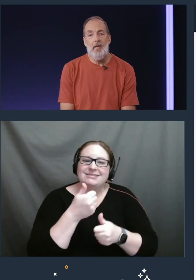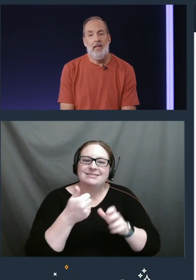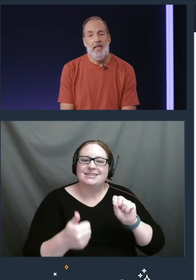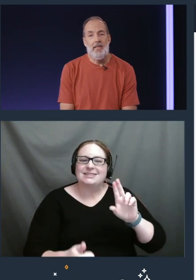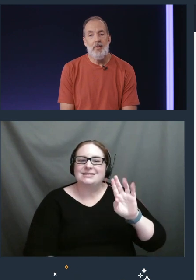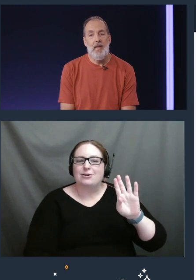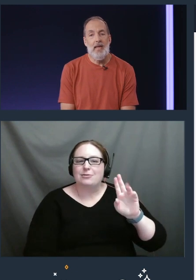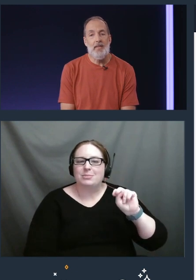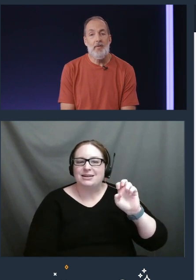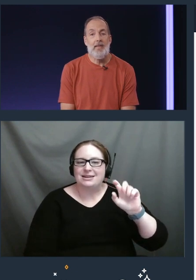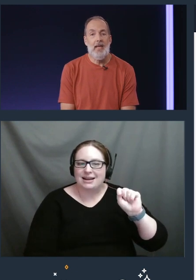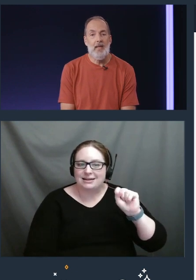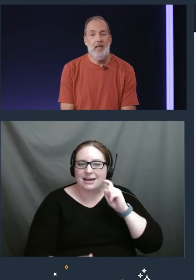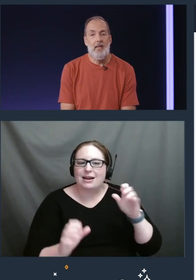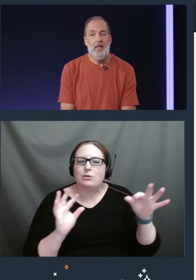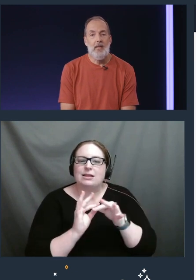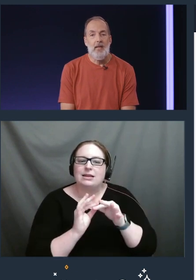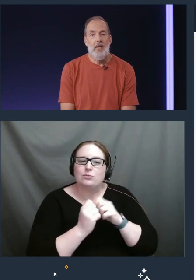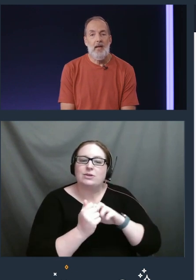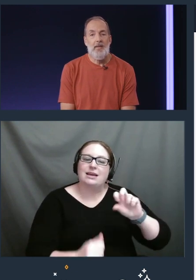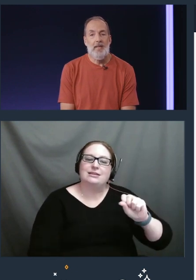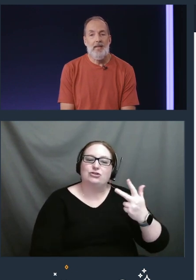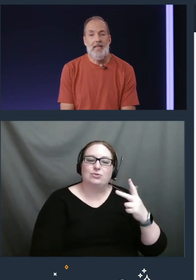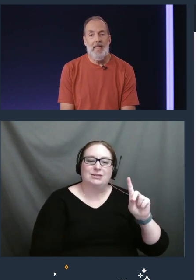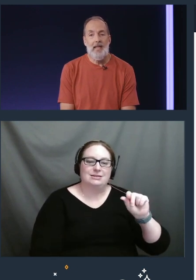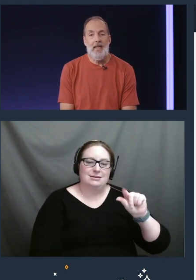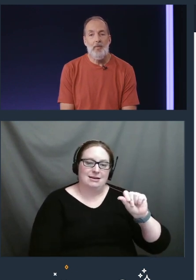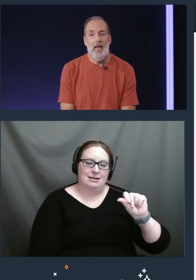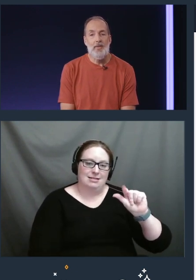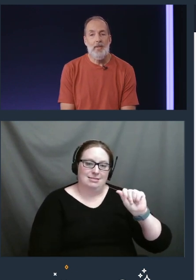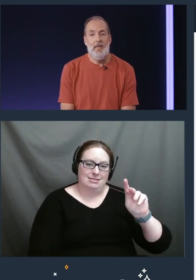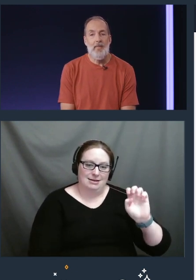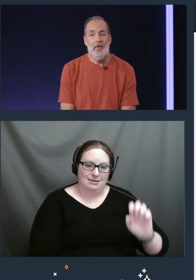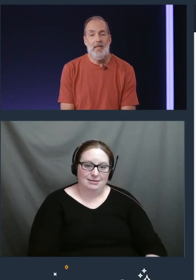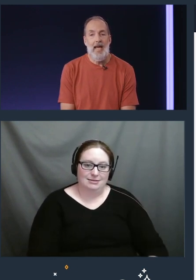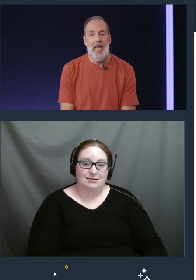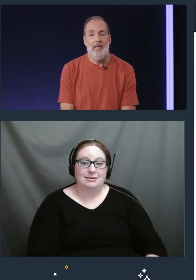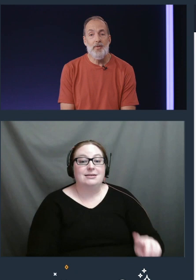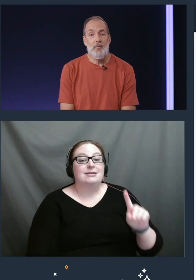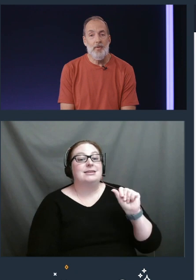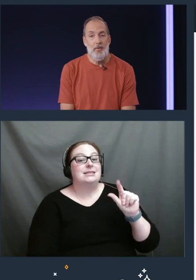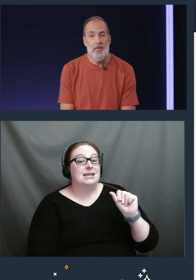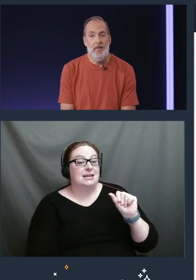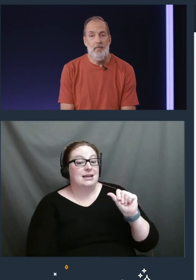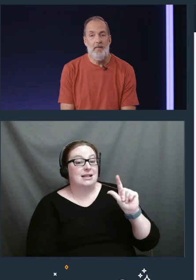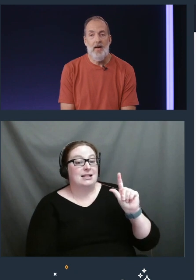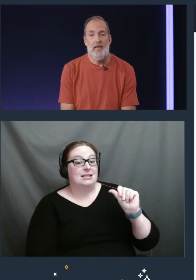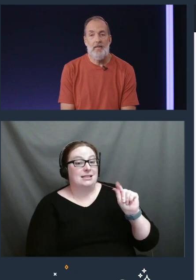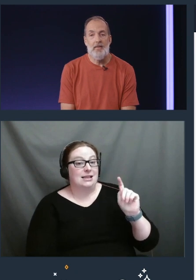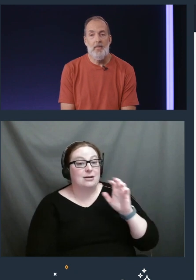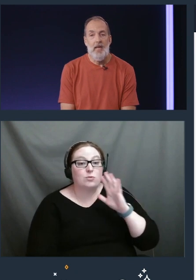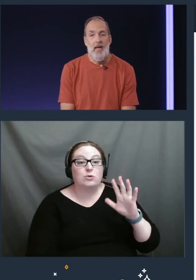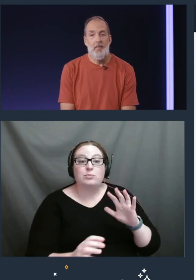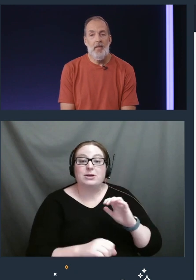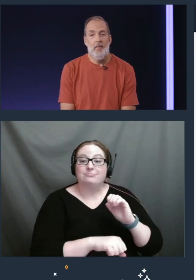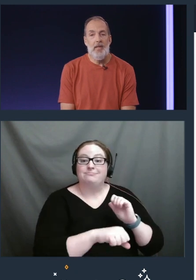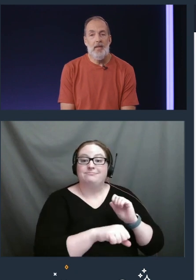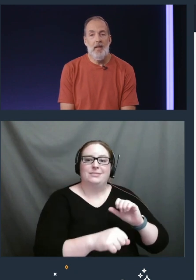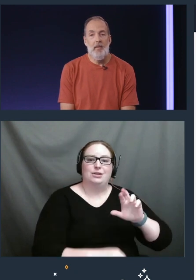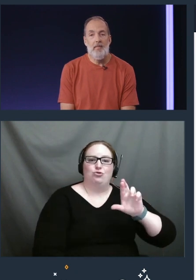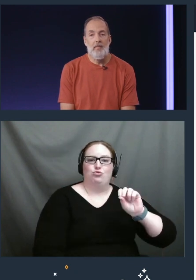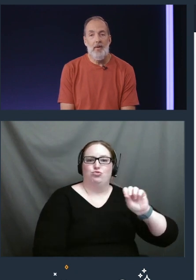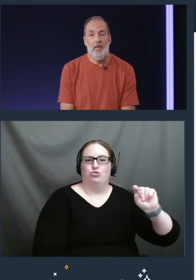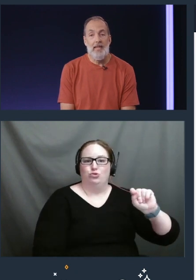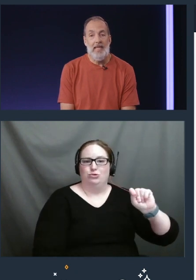And I'm going to link it to my S3 data lake. The data lake will actually be mounted as the root of my file system. And I'm going to